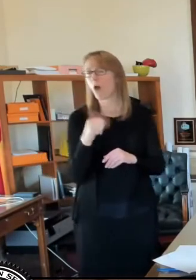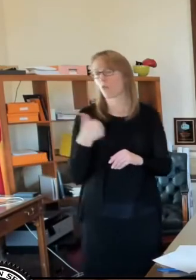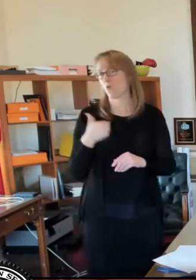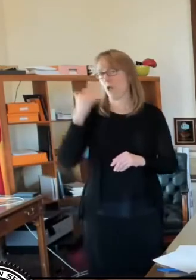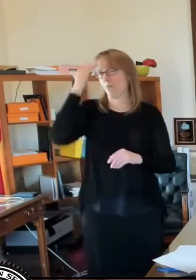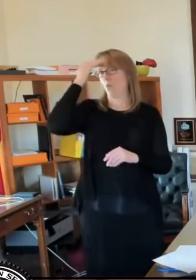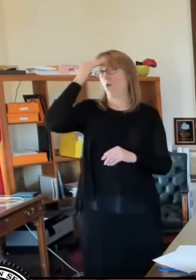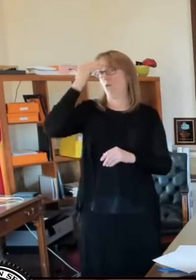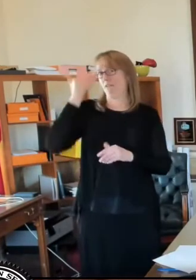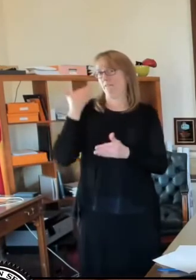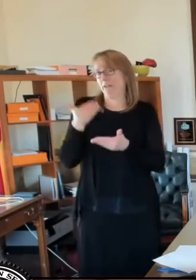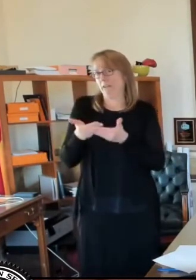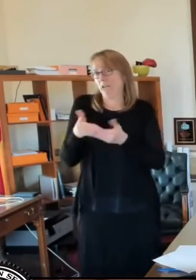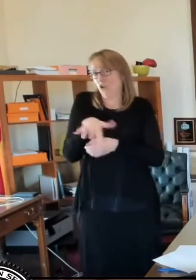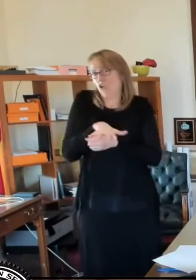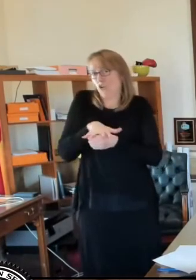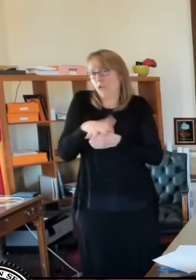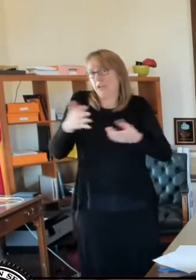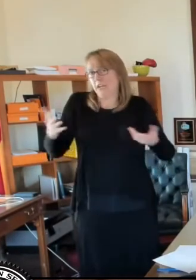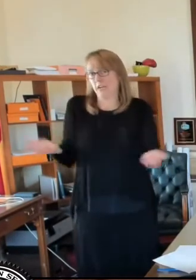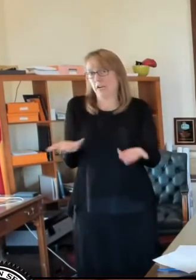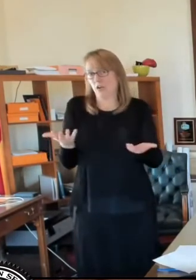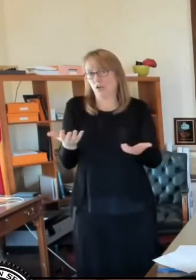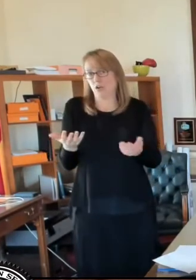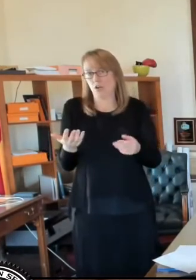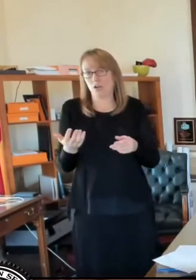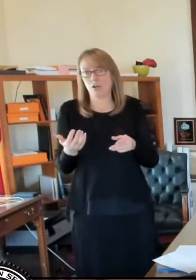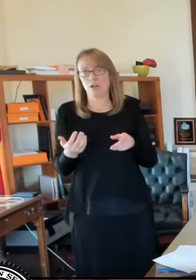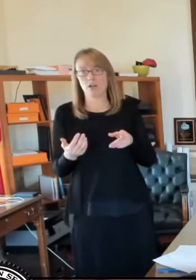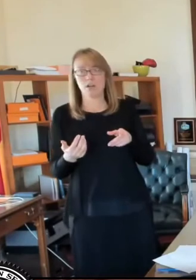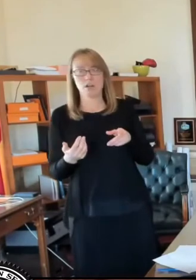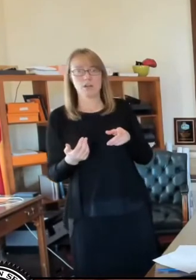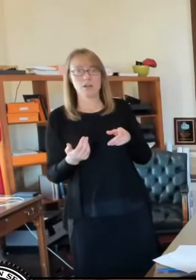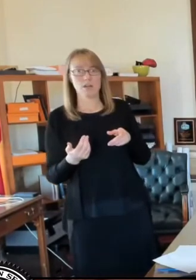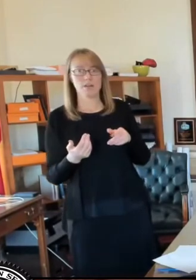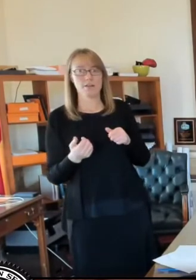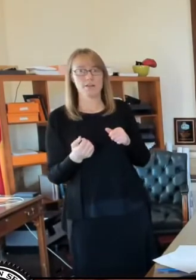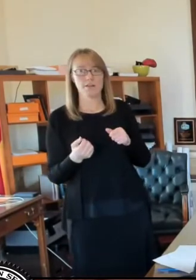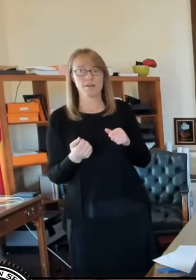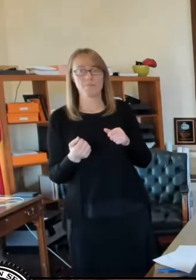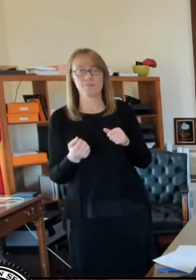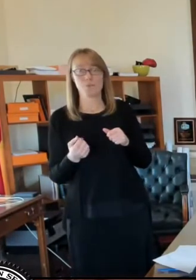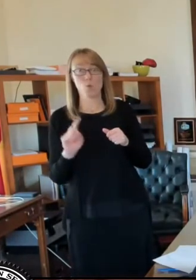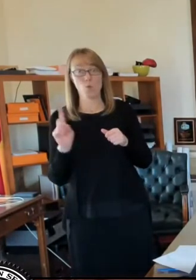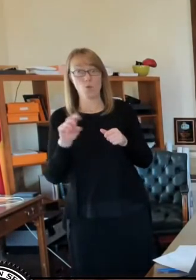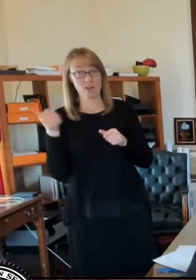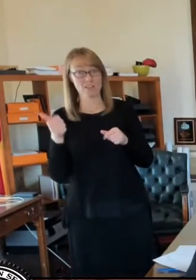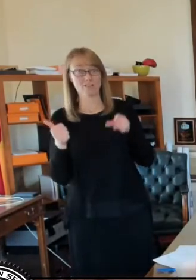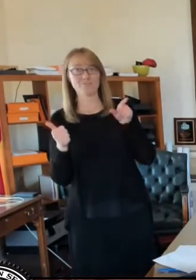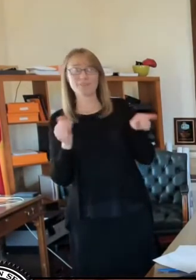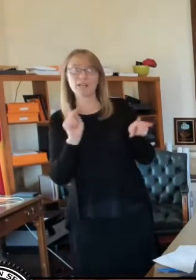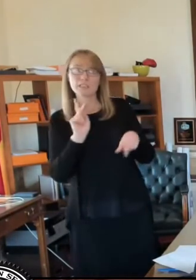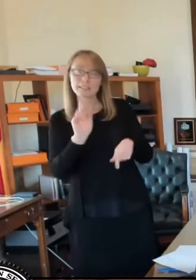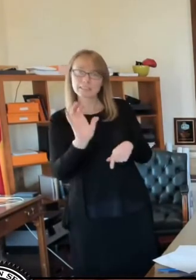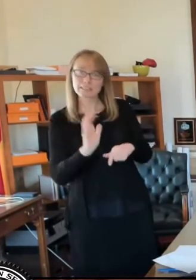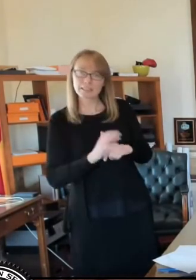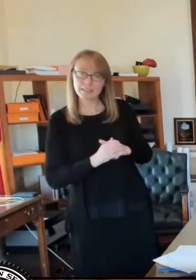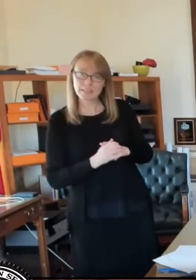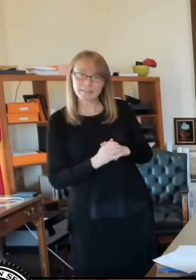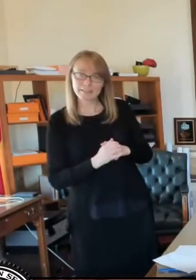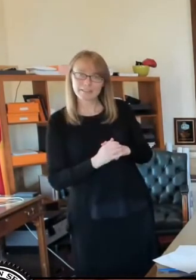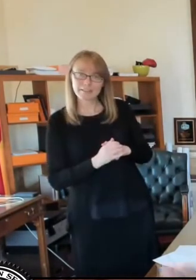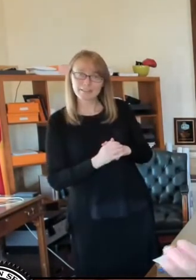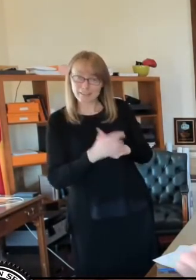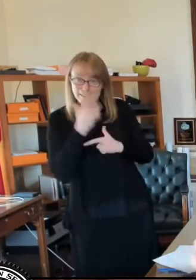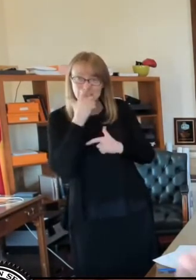say, the only other place in the state that has a number that low is Kansas City. And that's interesting because